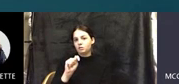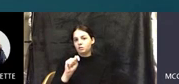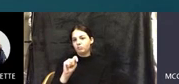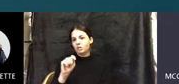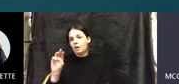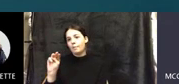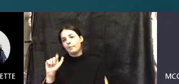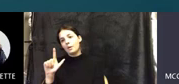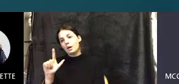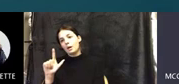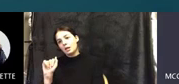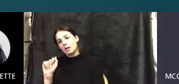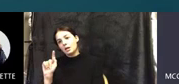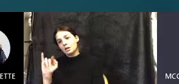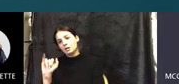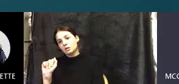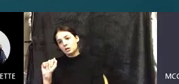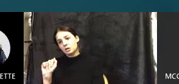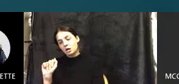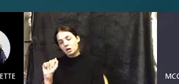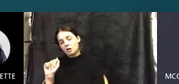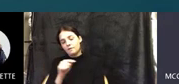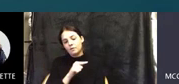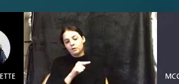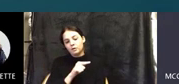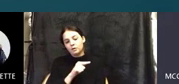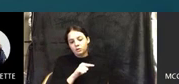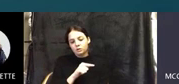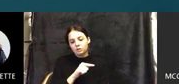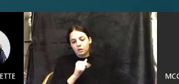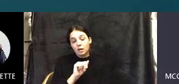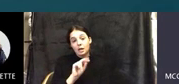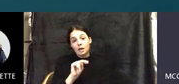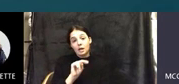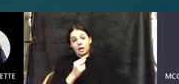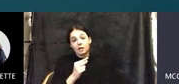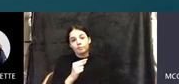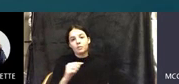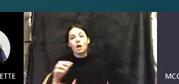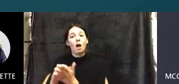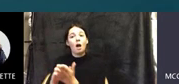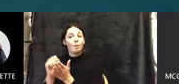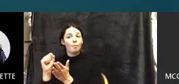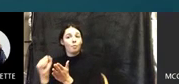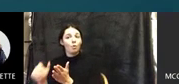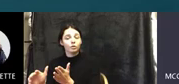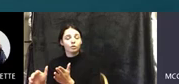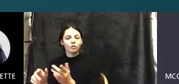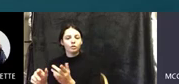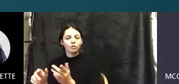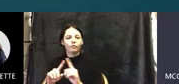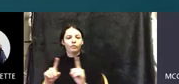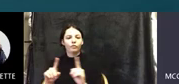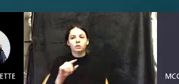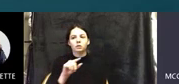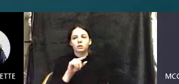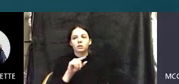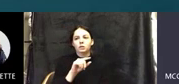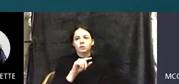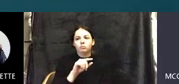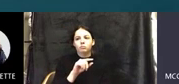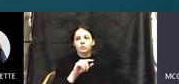Abortion versus sexual reproductive rights for women. That's pretty weighted as well. These are great examples.